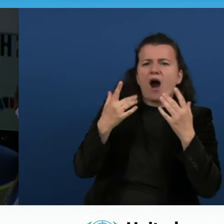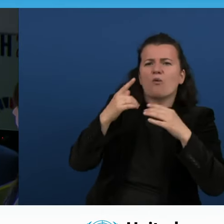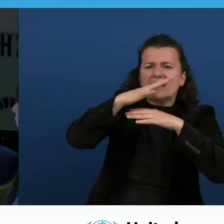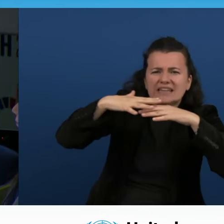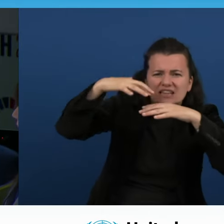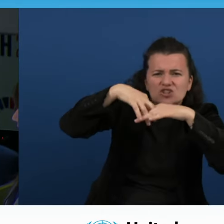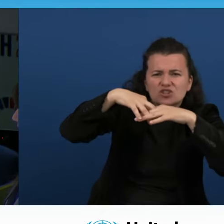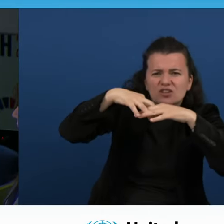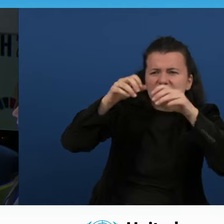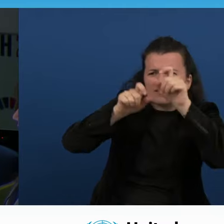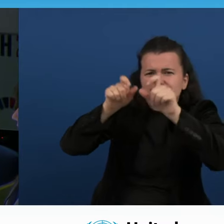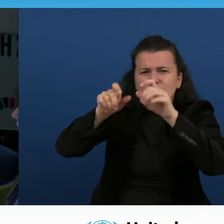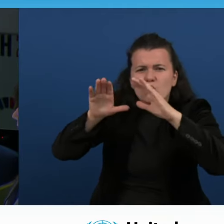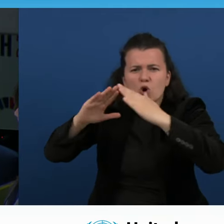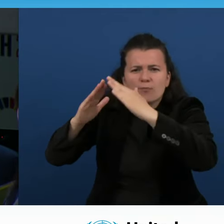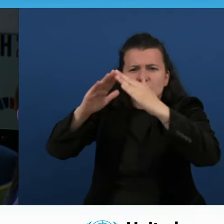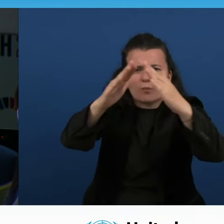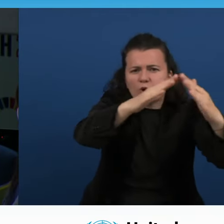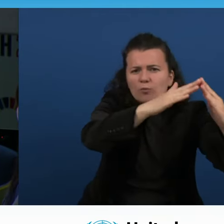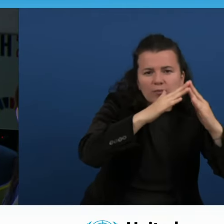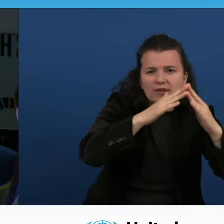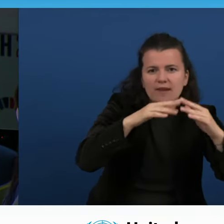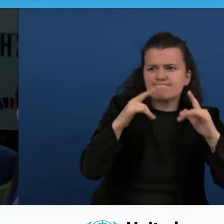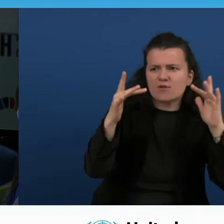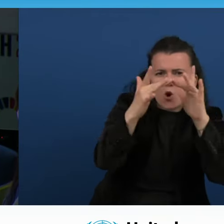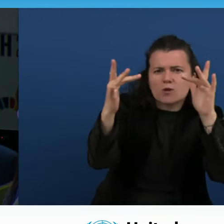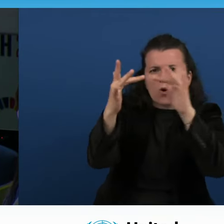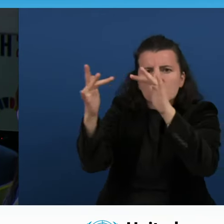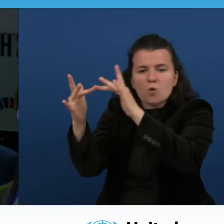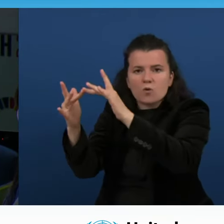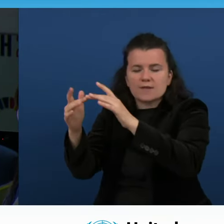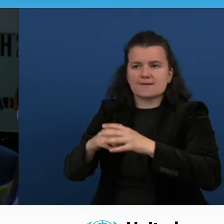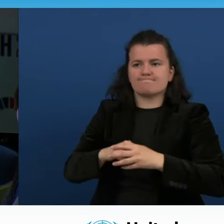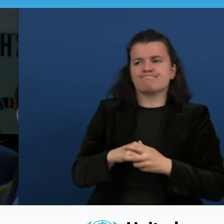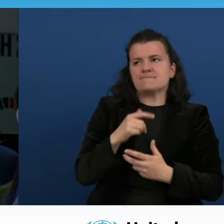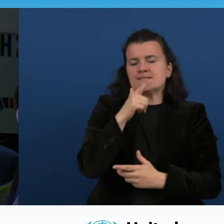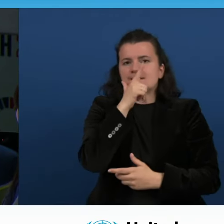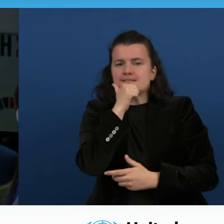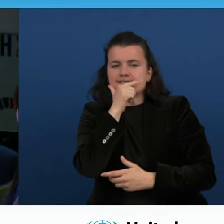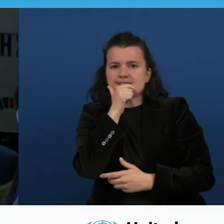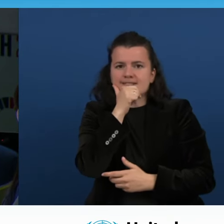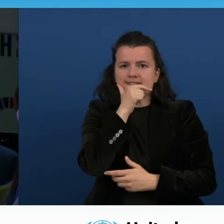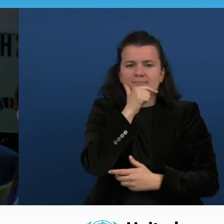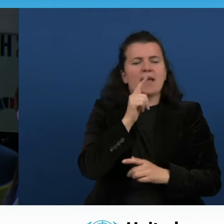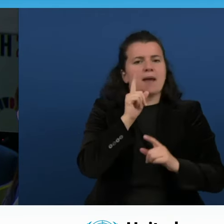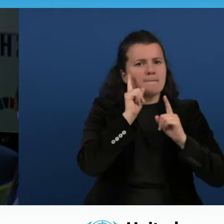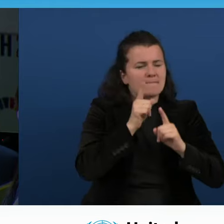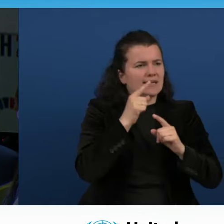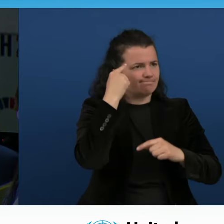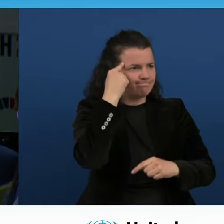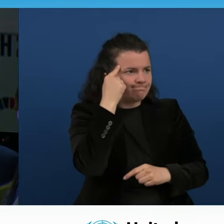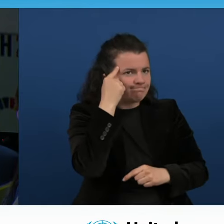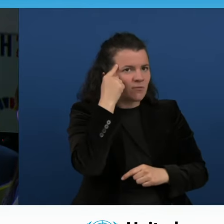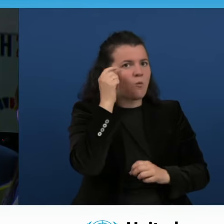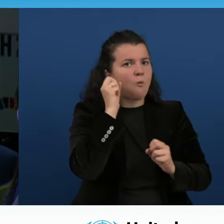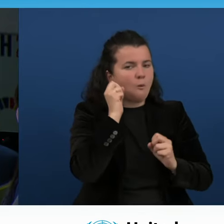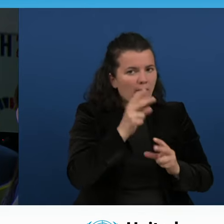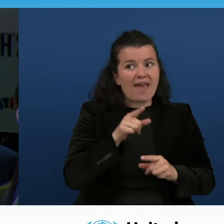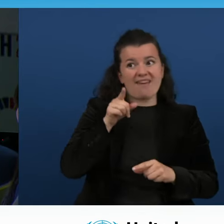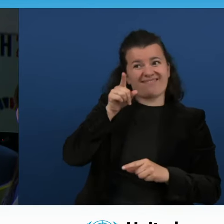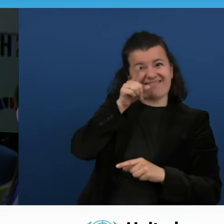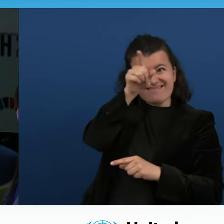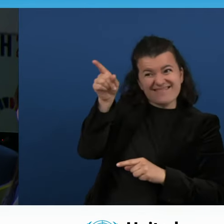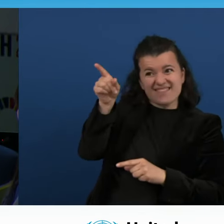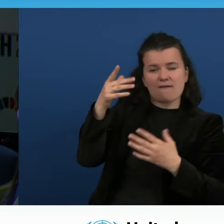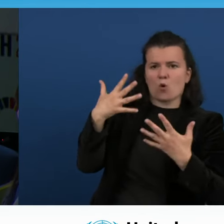rigorous activism can be, and also how crucial it is to intertwine our efforts with those directly affected by environmental